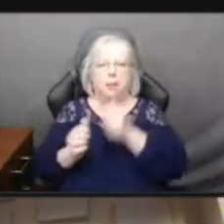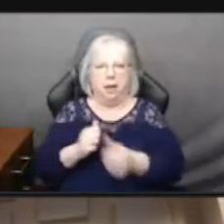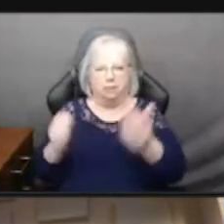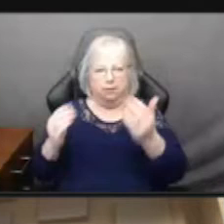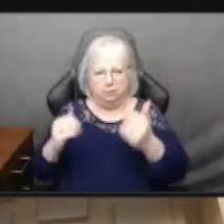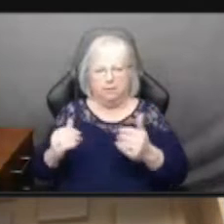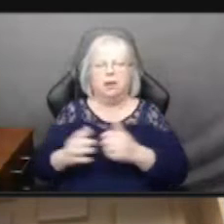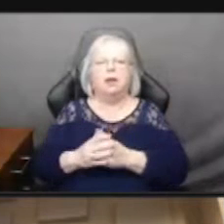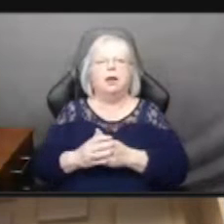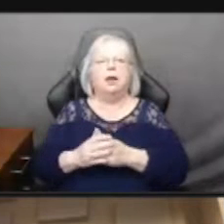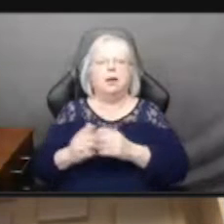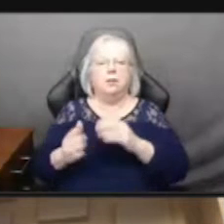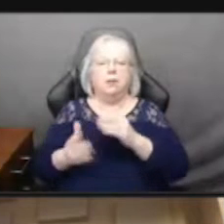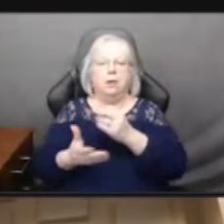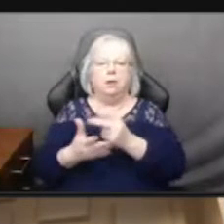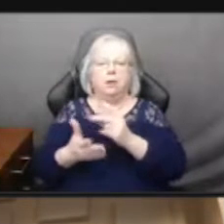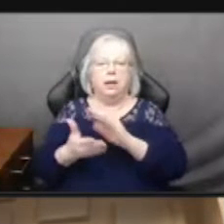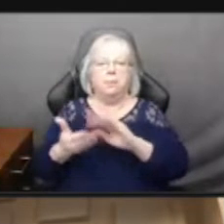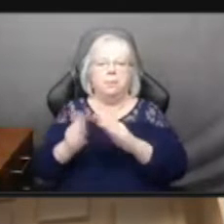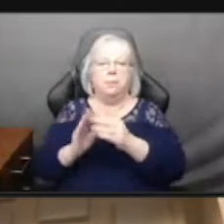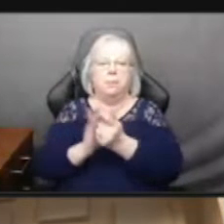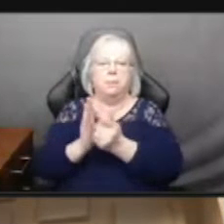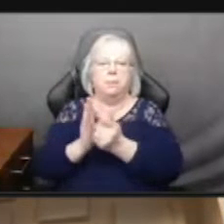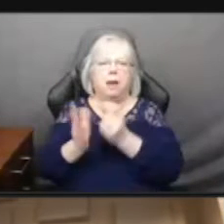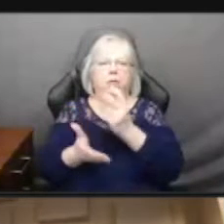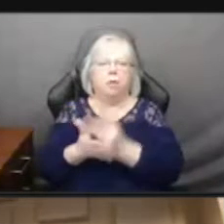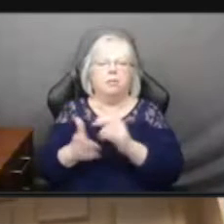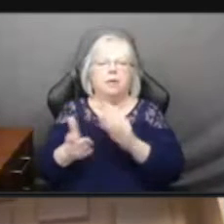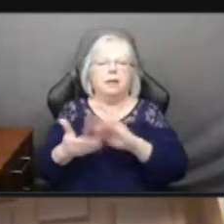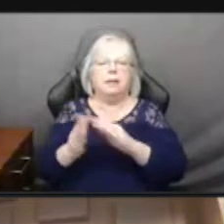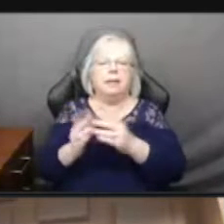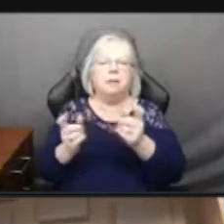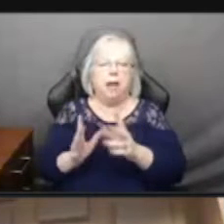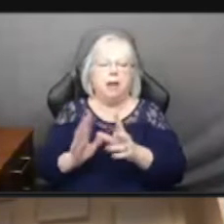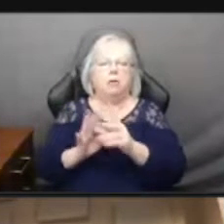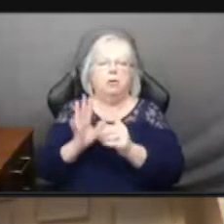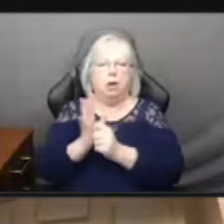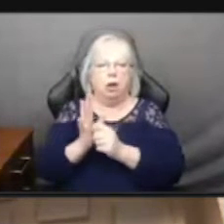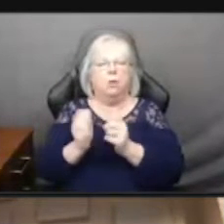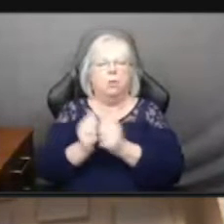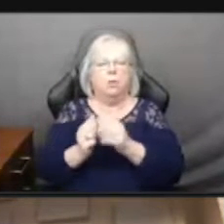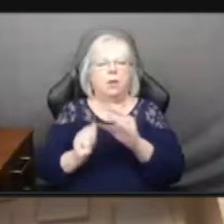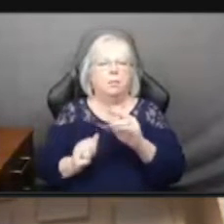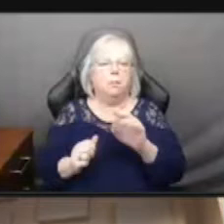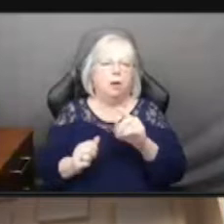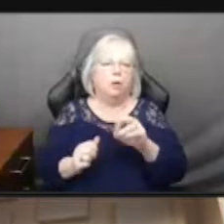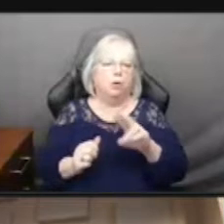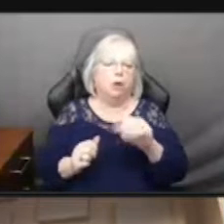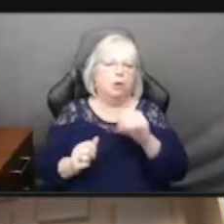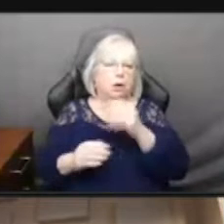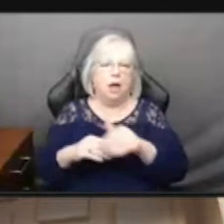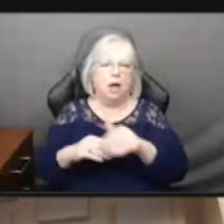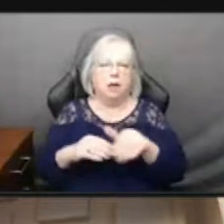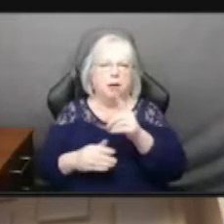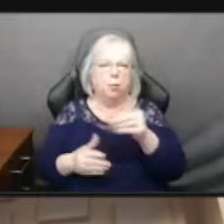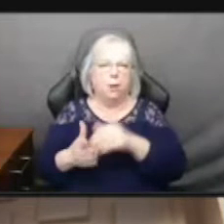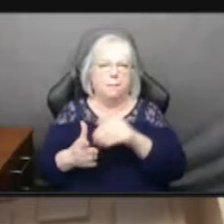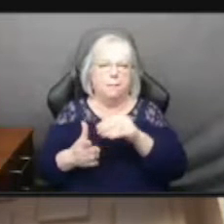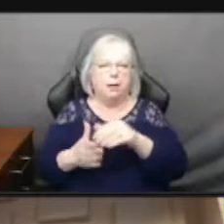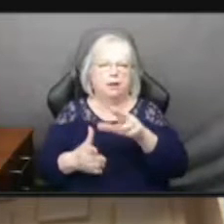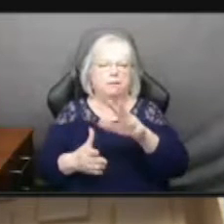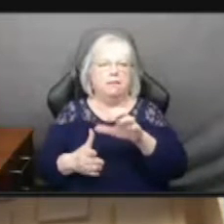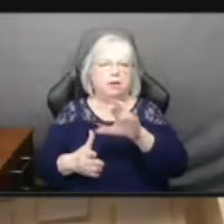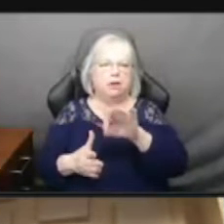reading. An ordinance to authorize the city manager to enter into a sole source contract with Motorola in amount not to exceed